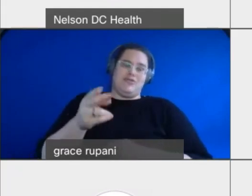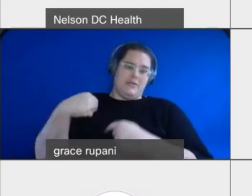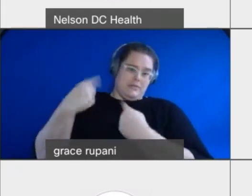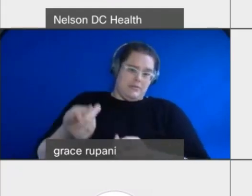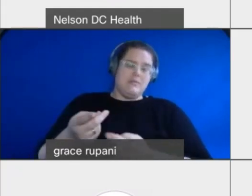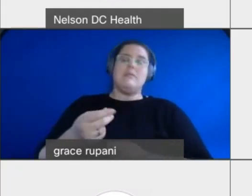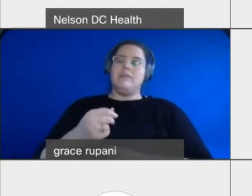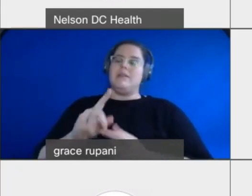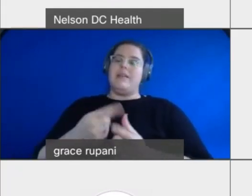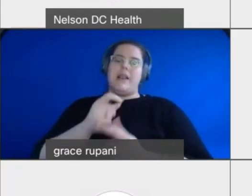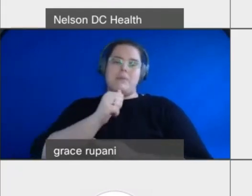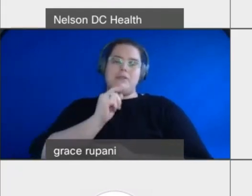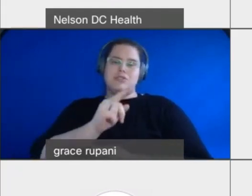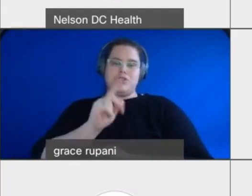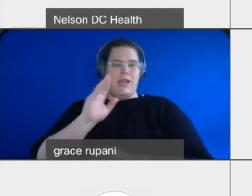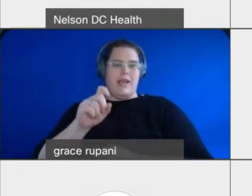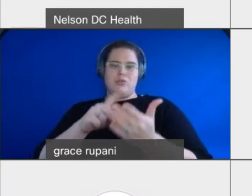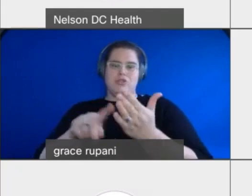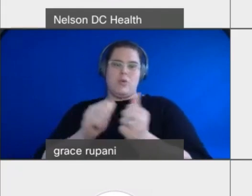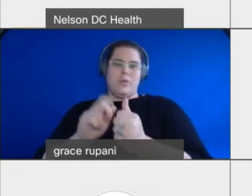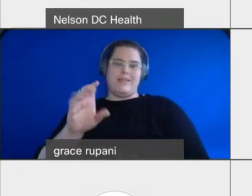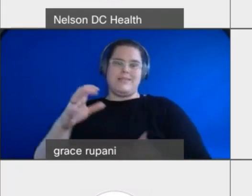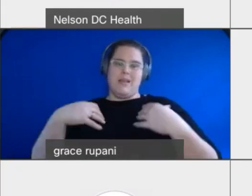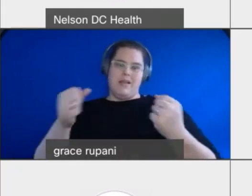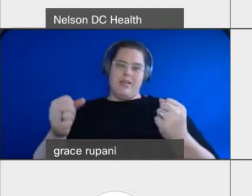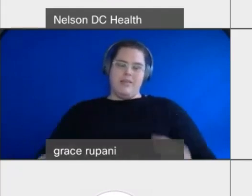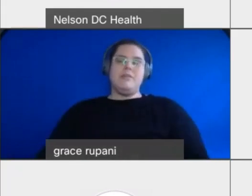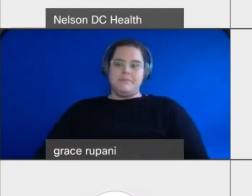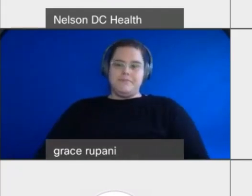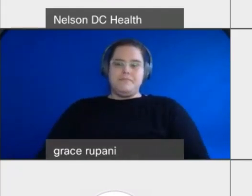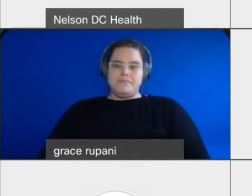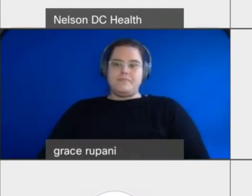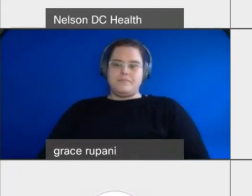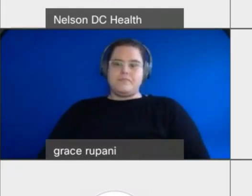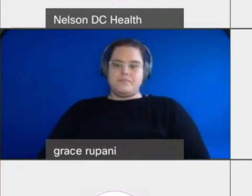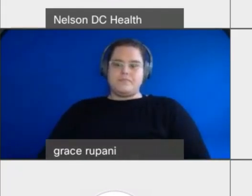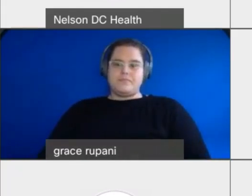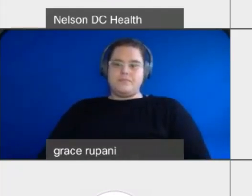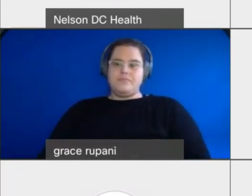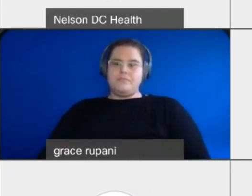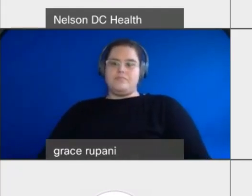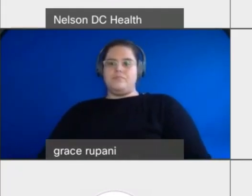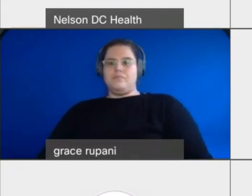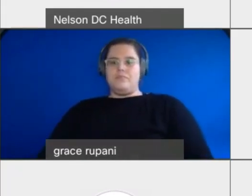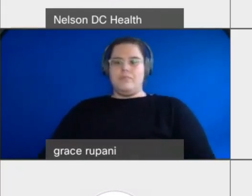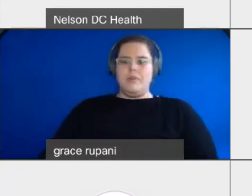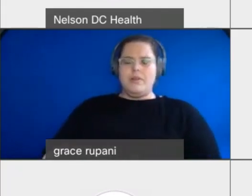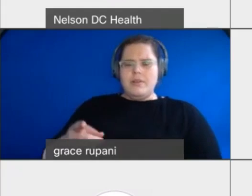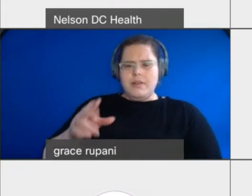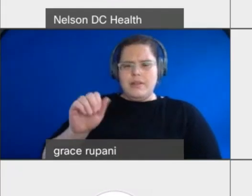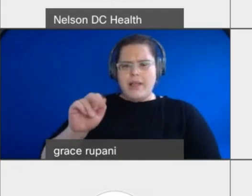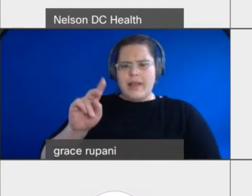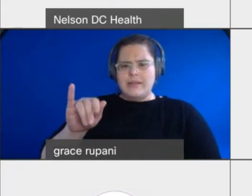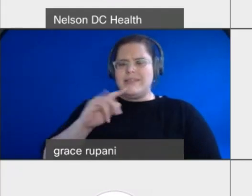So I think this is a response as much as it is a question. It says the Vaccinate DC portal is not